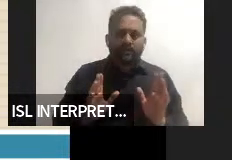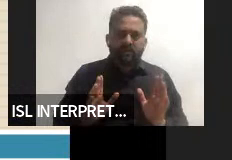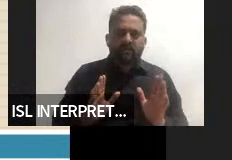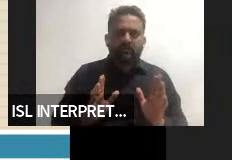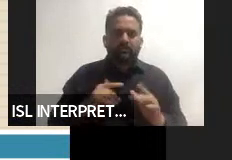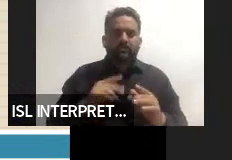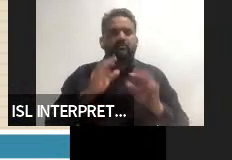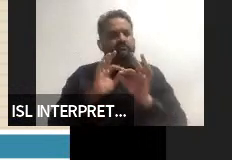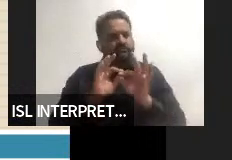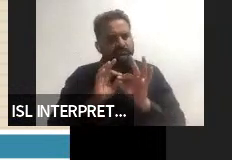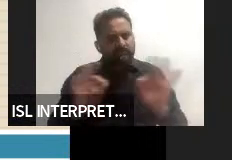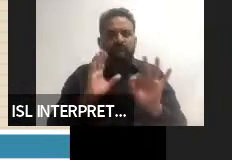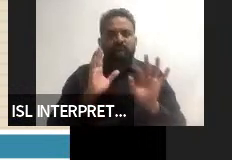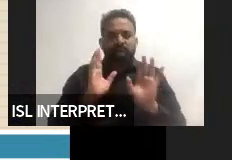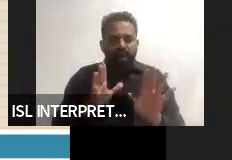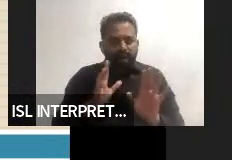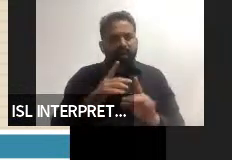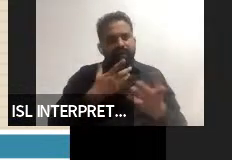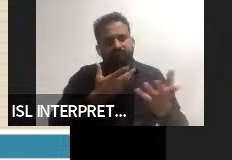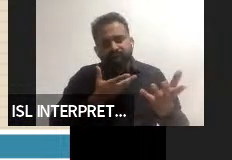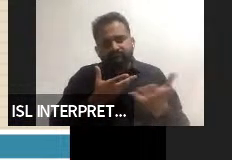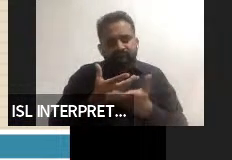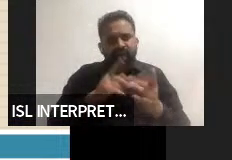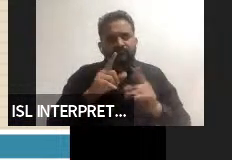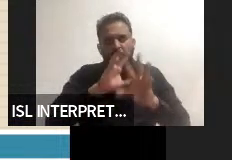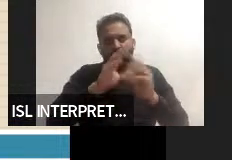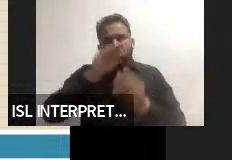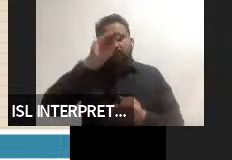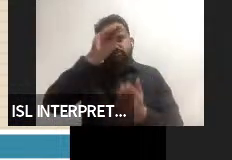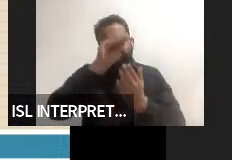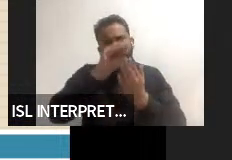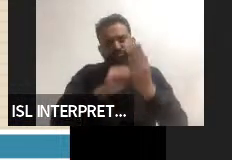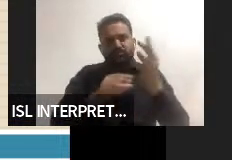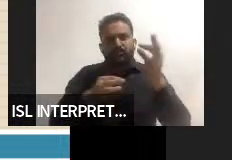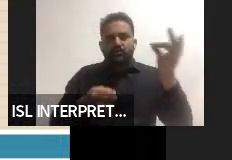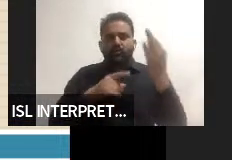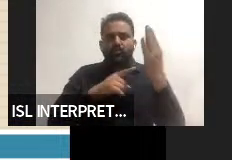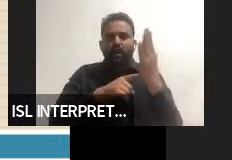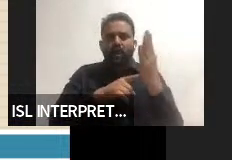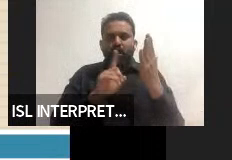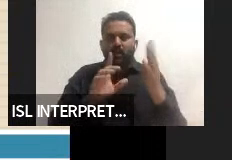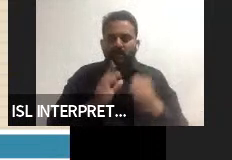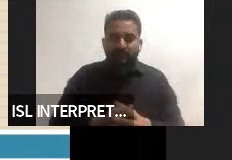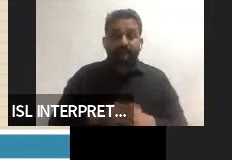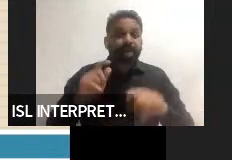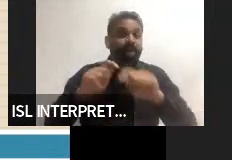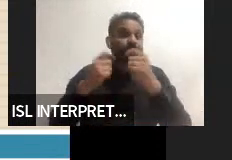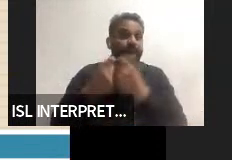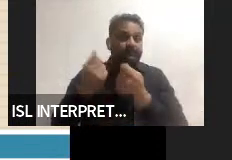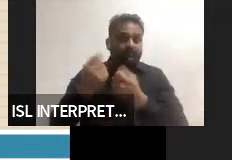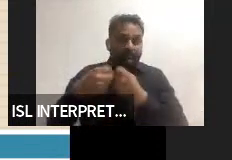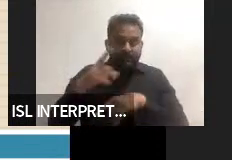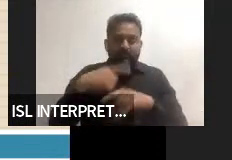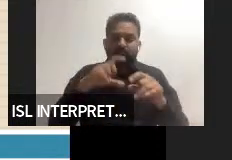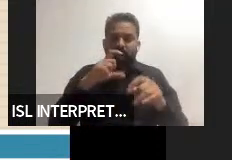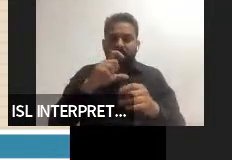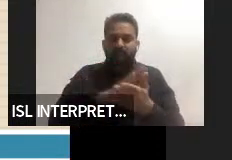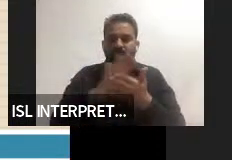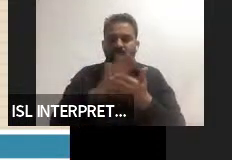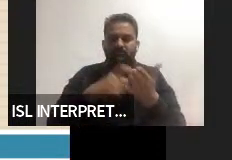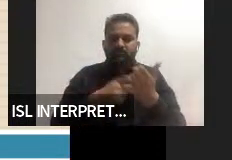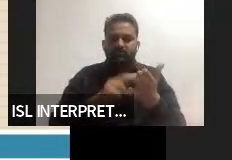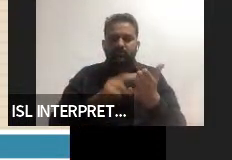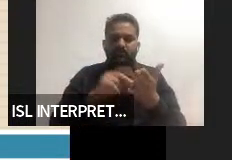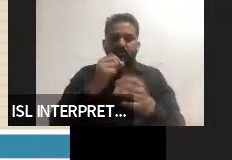as possible, and all in one page. Sometimes team also like to write chronology. If you are